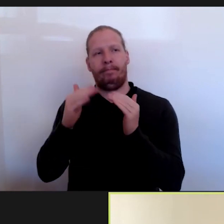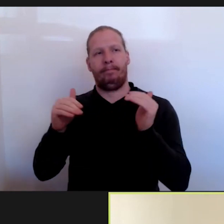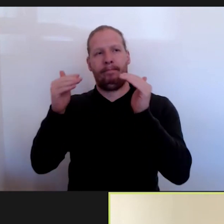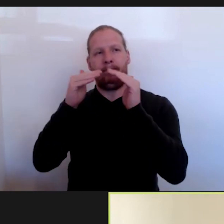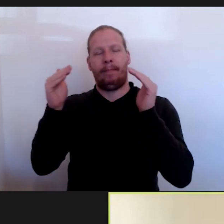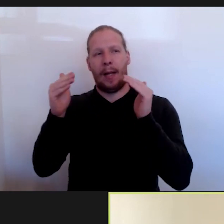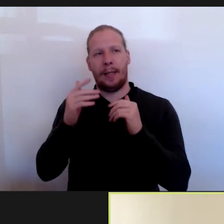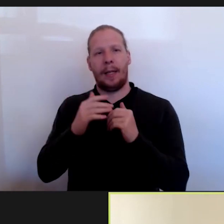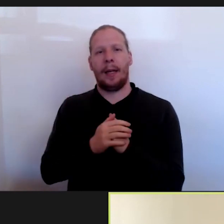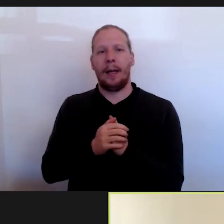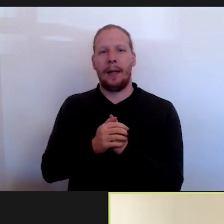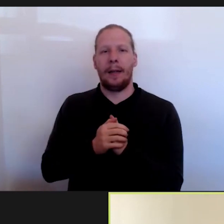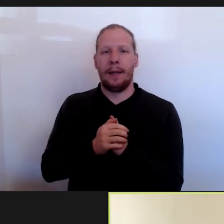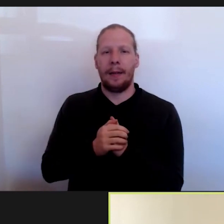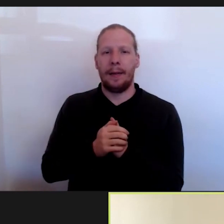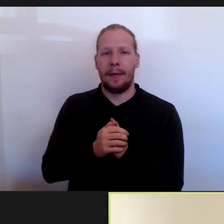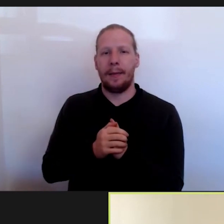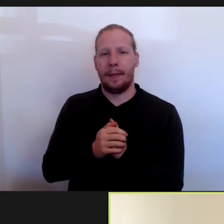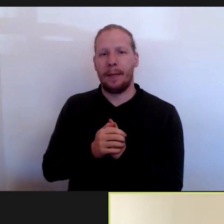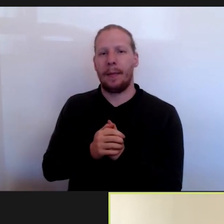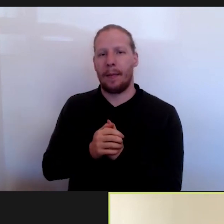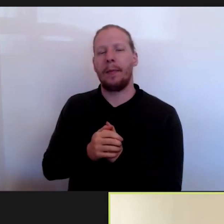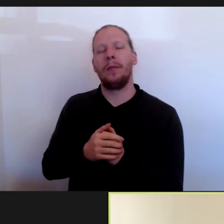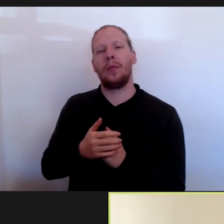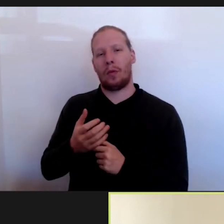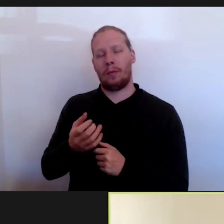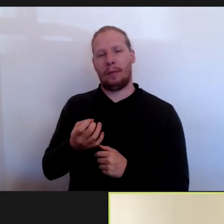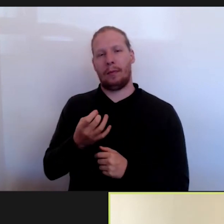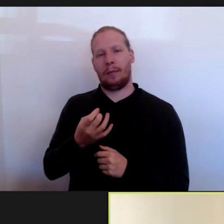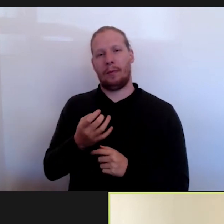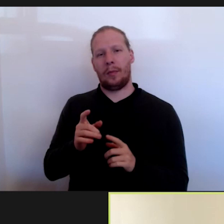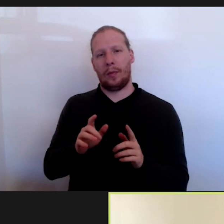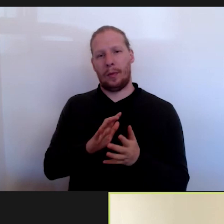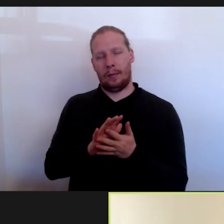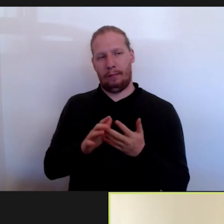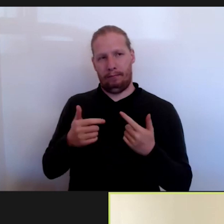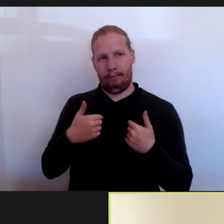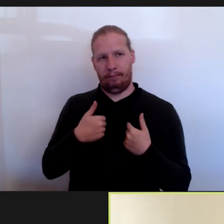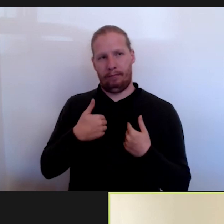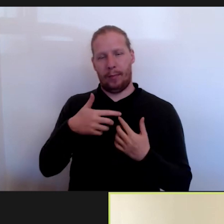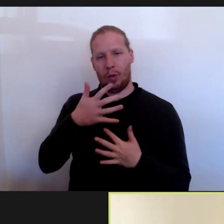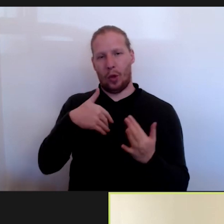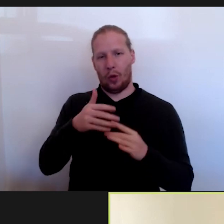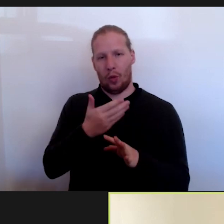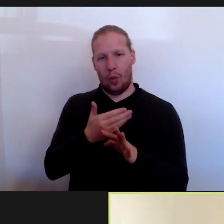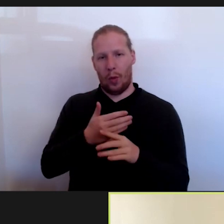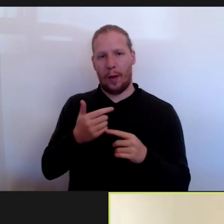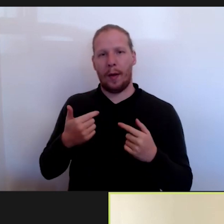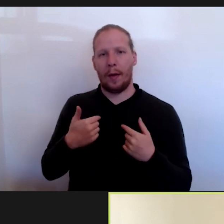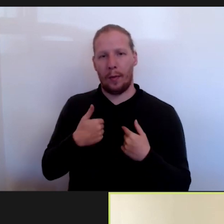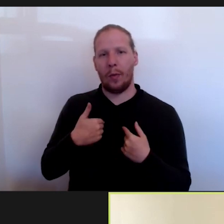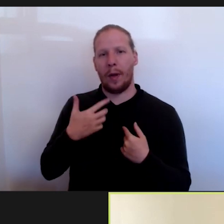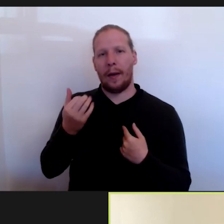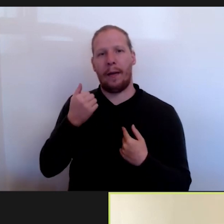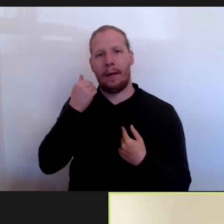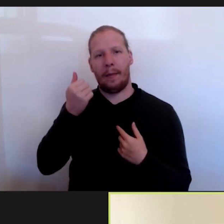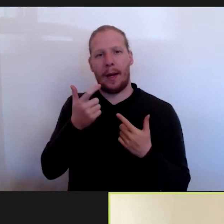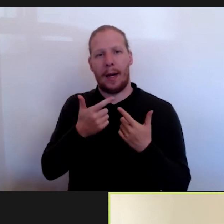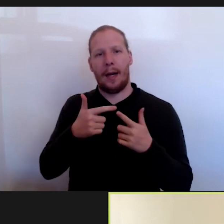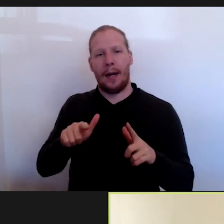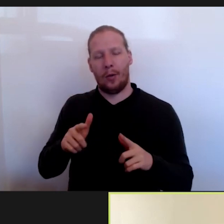I introduce myself as, I'm an activist, I'm a social worker. So in the social work degree, we have this in Maori language, it's